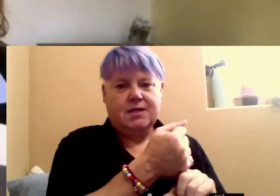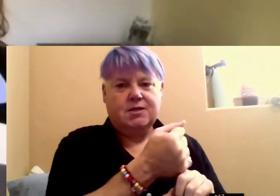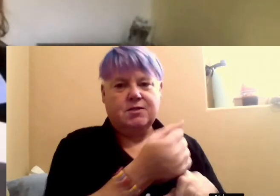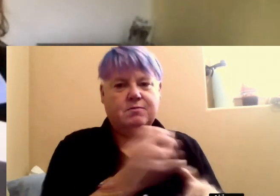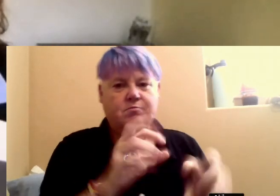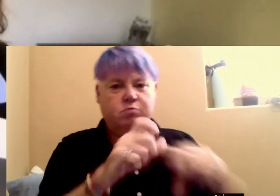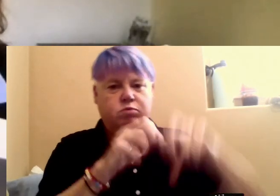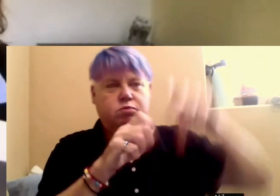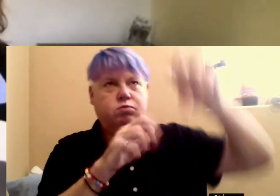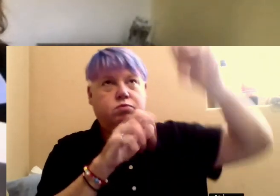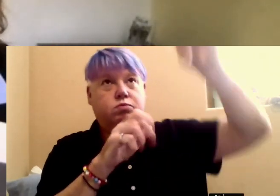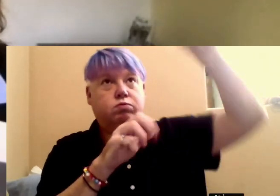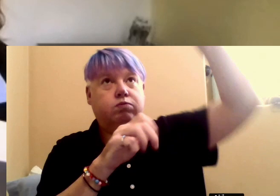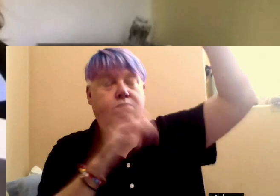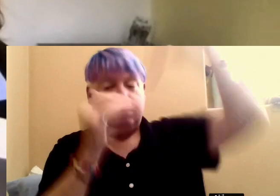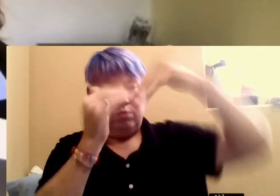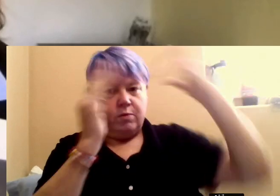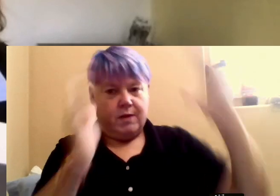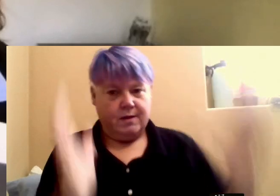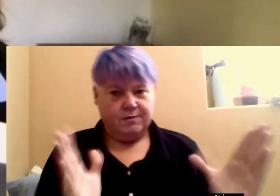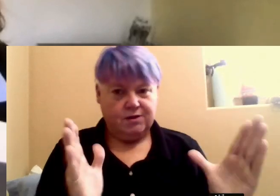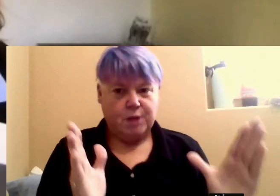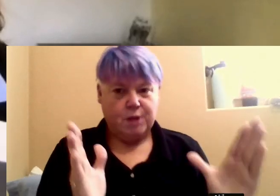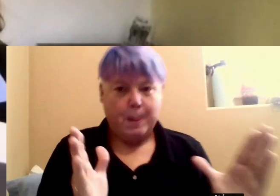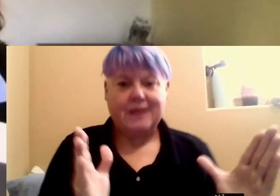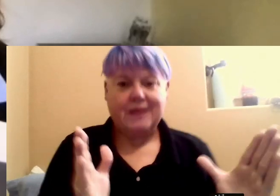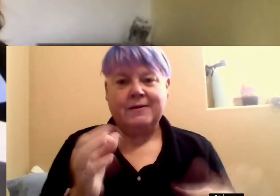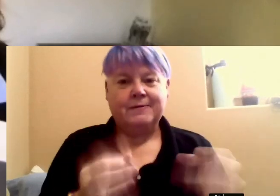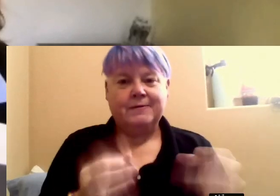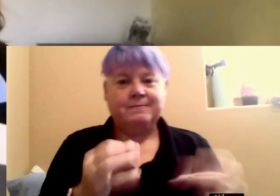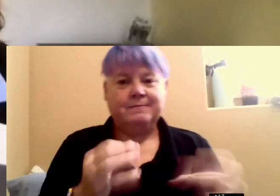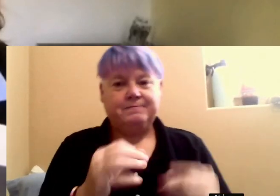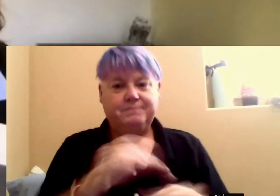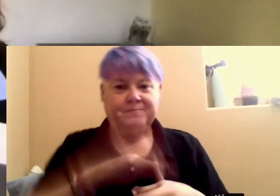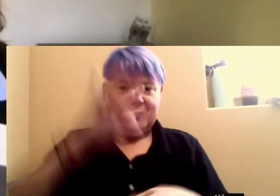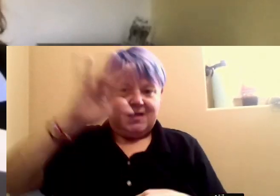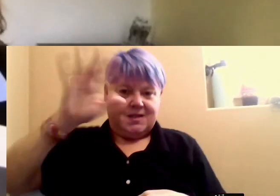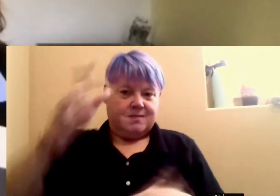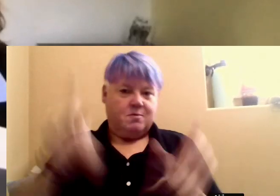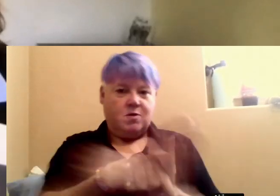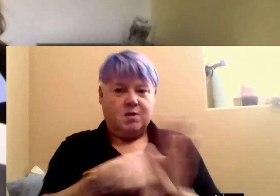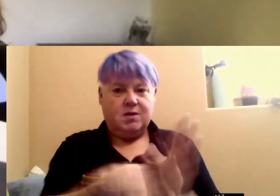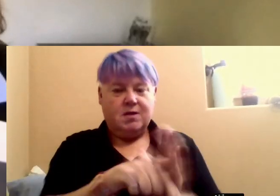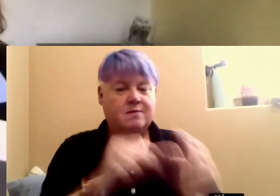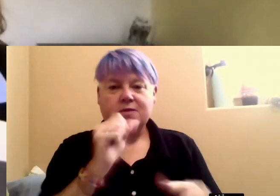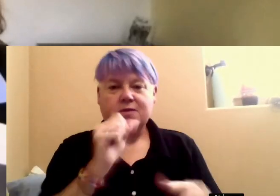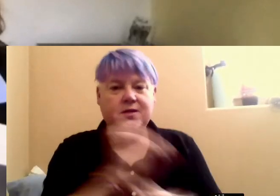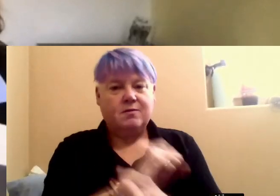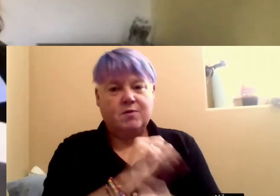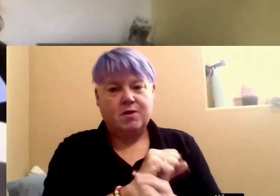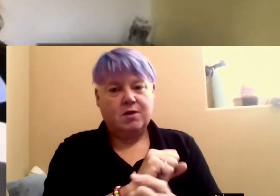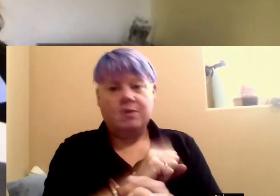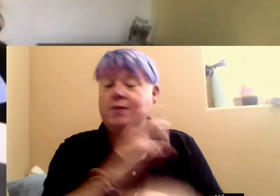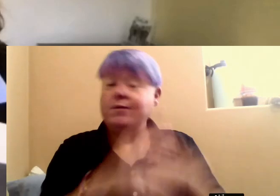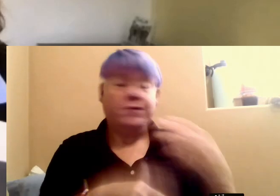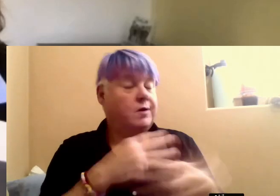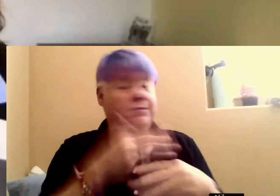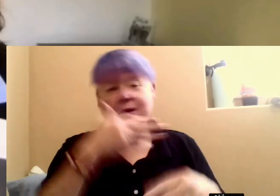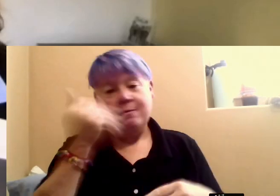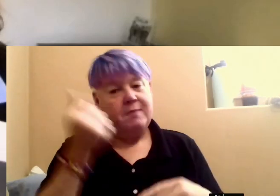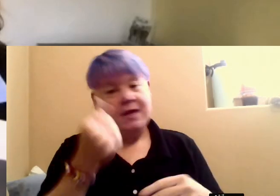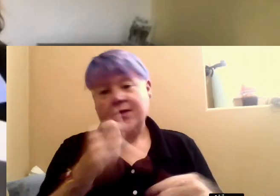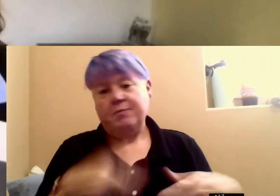wooden posts and ignite the second story. If the smoke alarms didn't work, well, the world would be a better place without people like